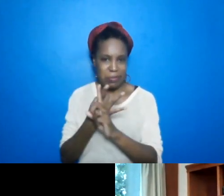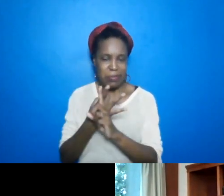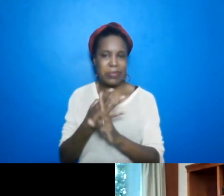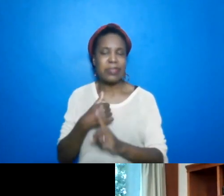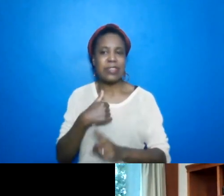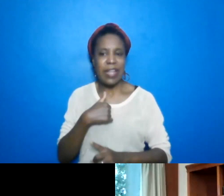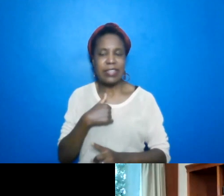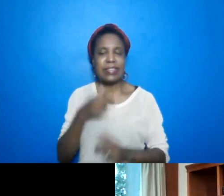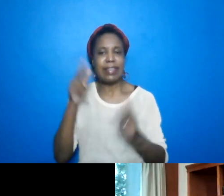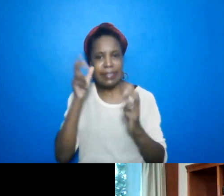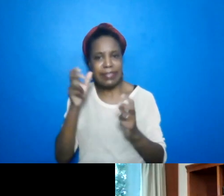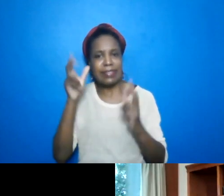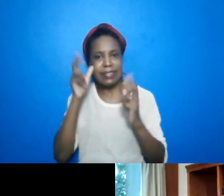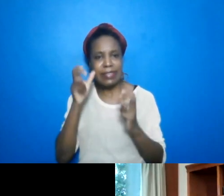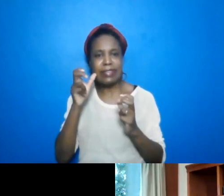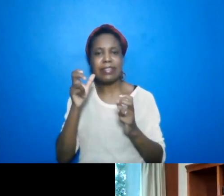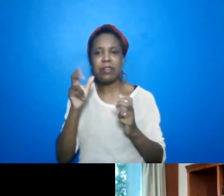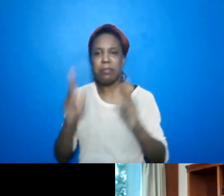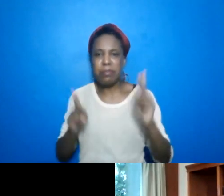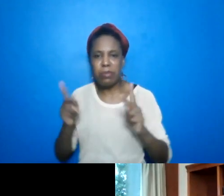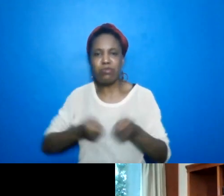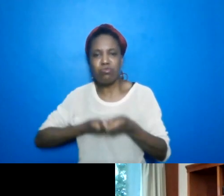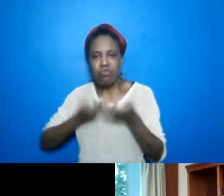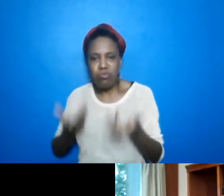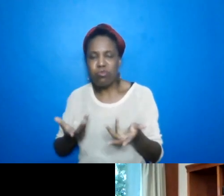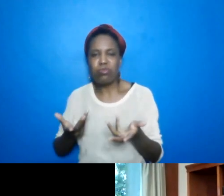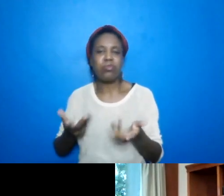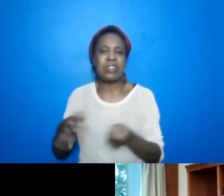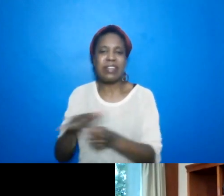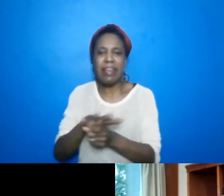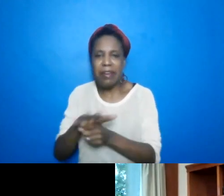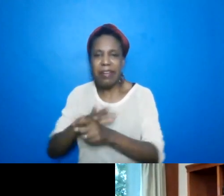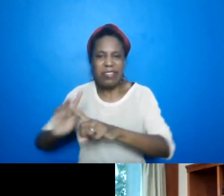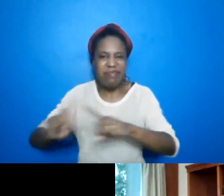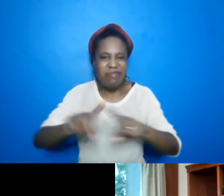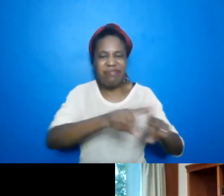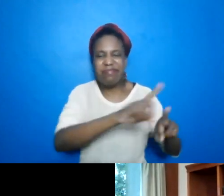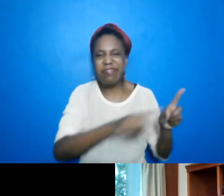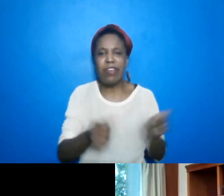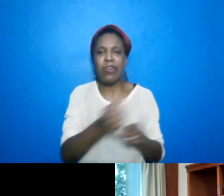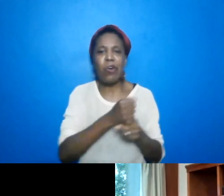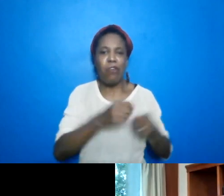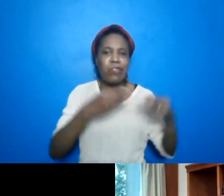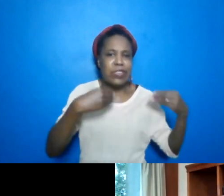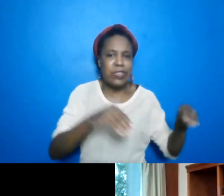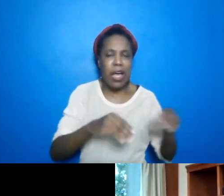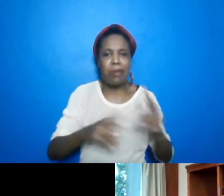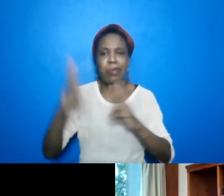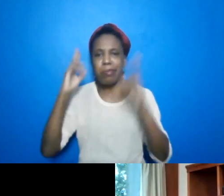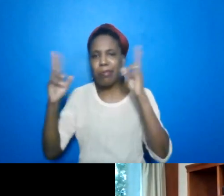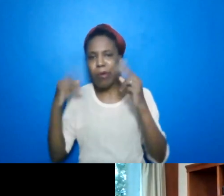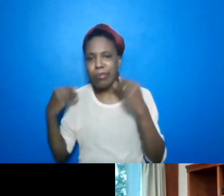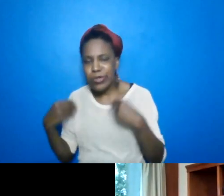going to playgrounds and going to town hall meetings and sitting in coffee shops and sitting in the bleachers at soccer